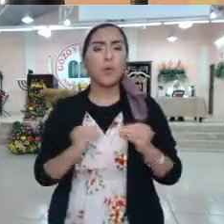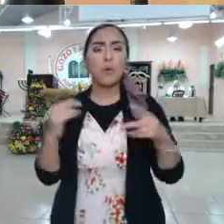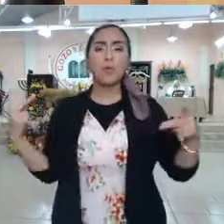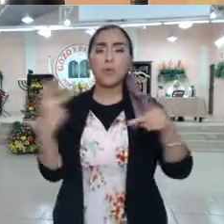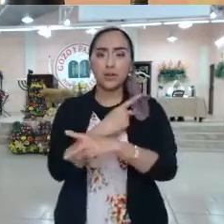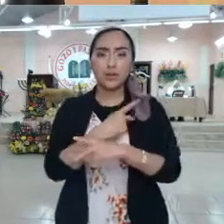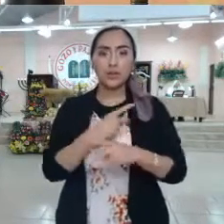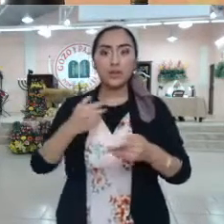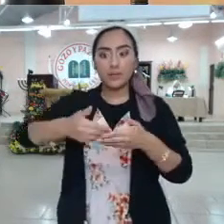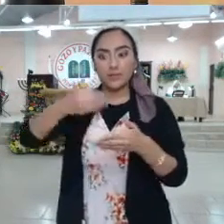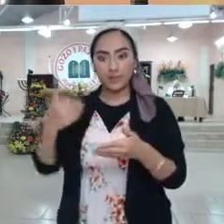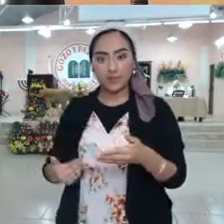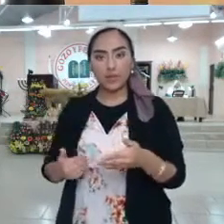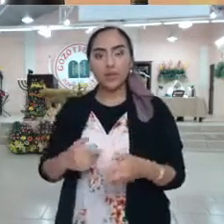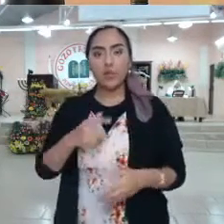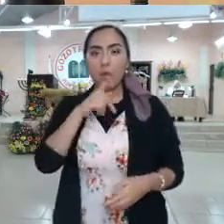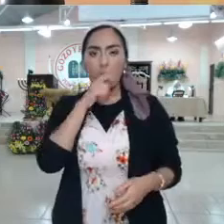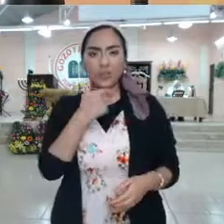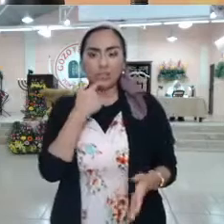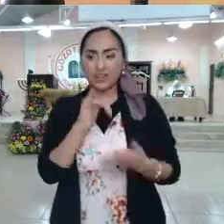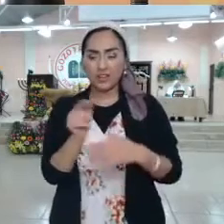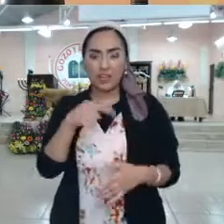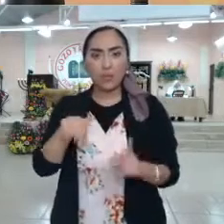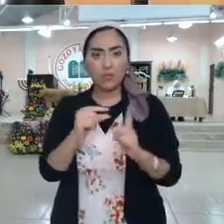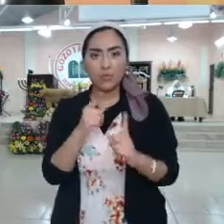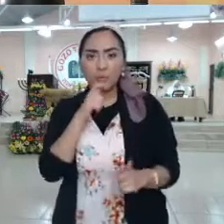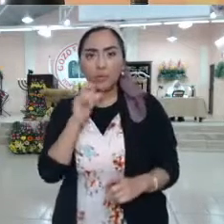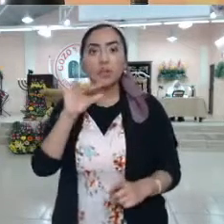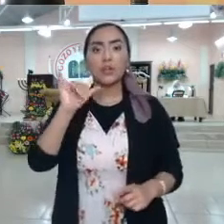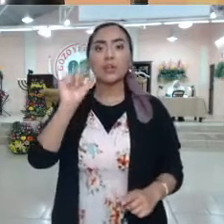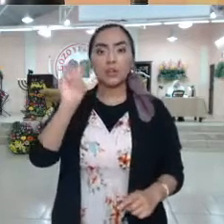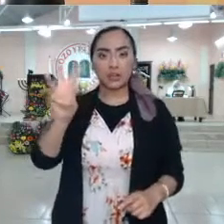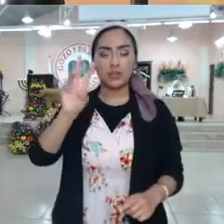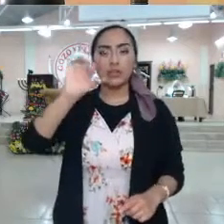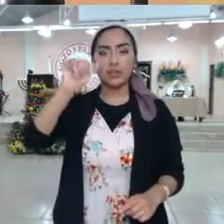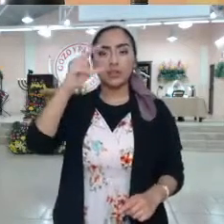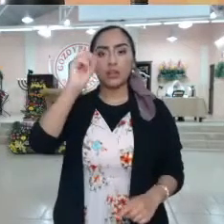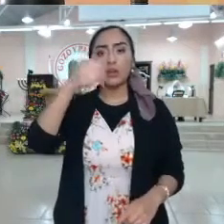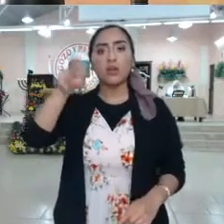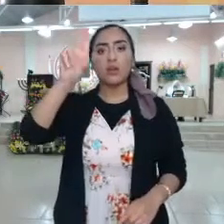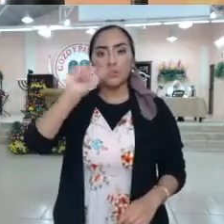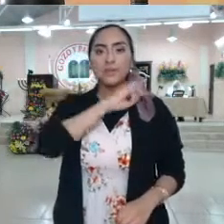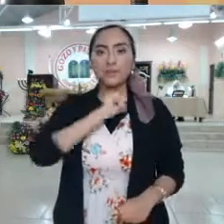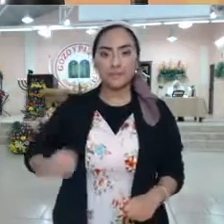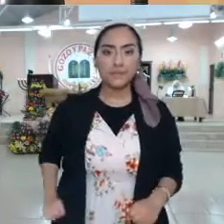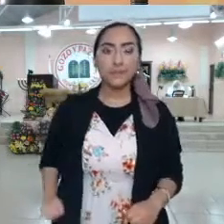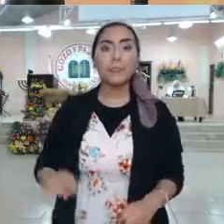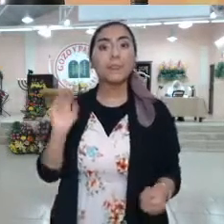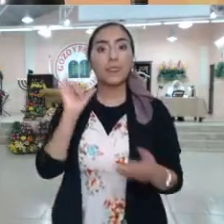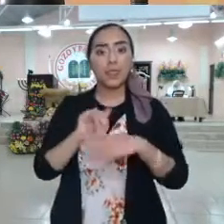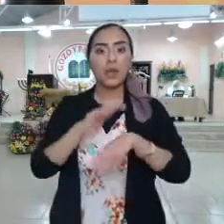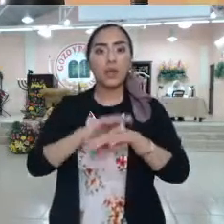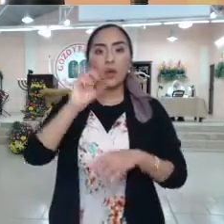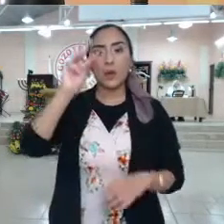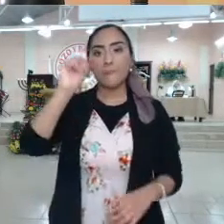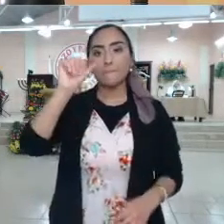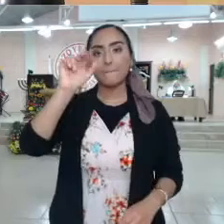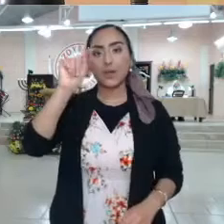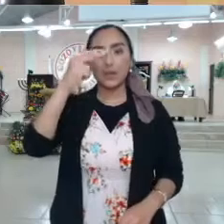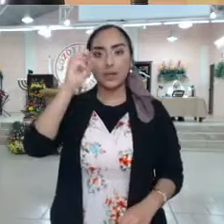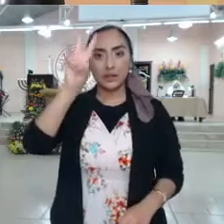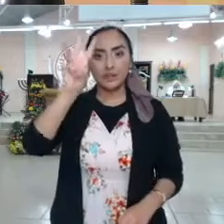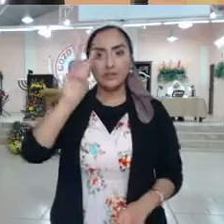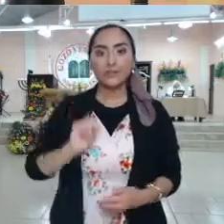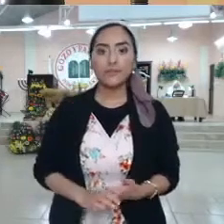And the state of that man becomes worse than the one that was the first state. Who said those words? Yahshua HaMashiach. So that is in